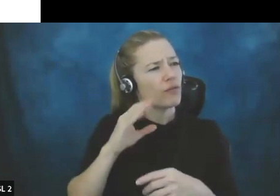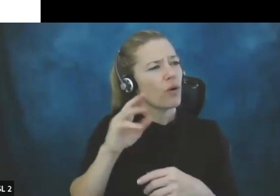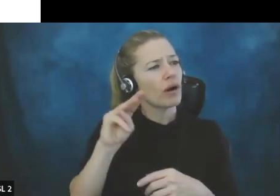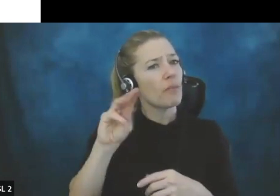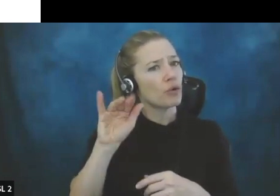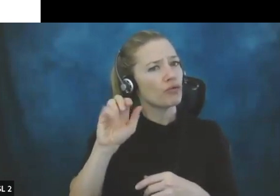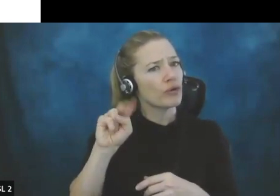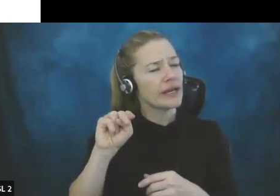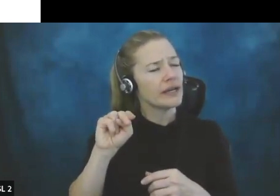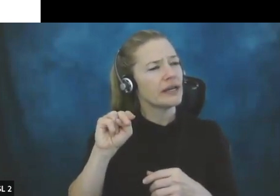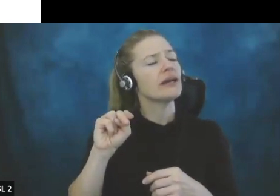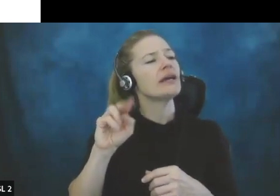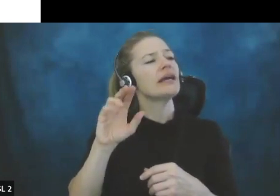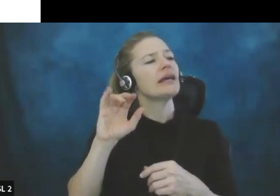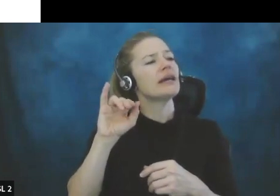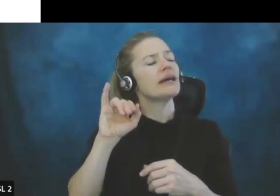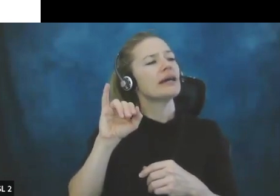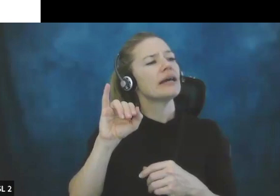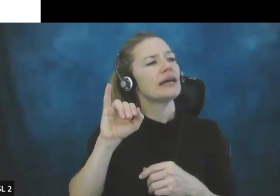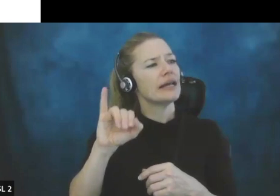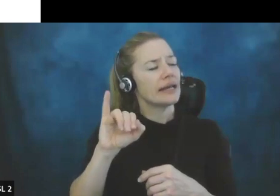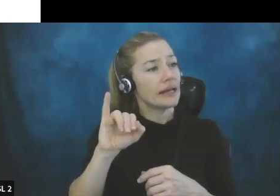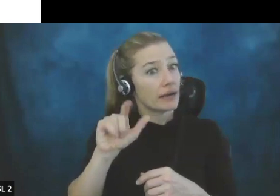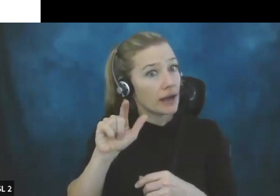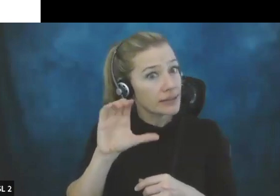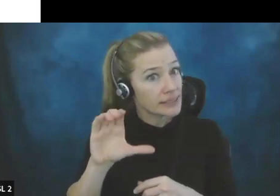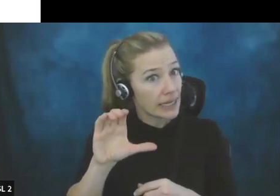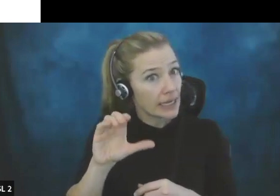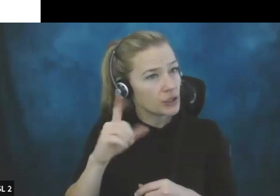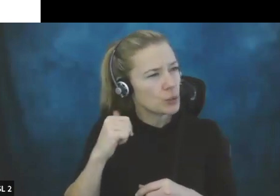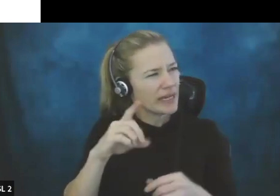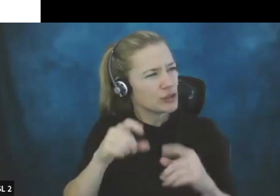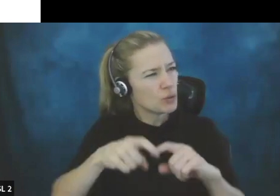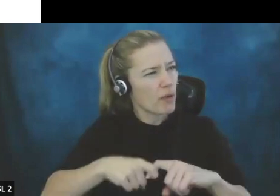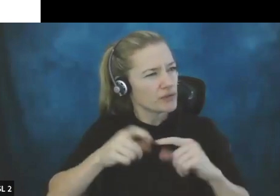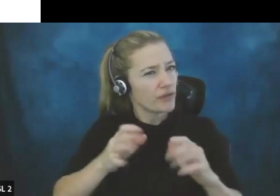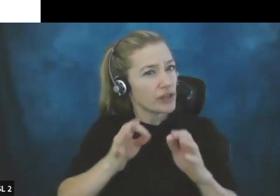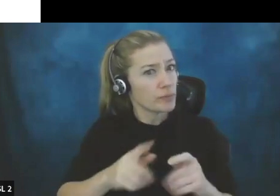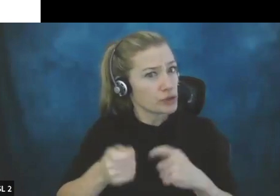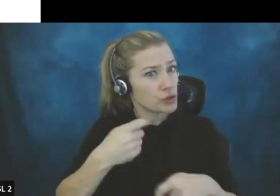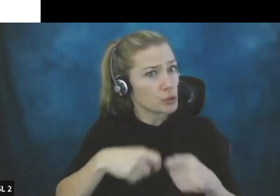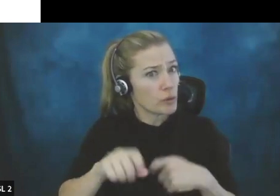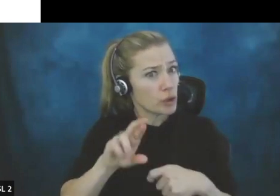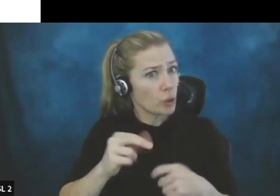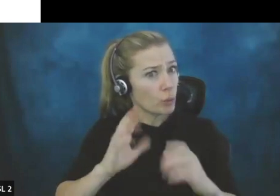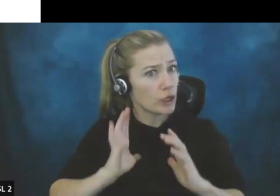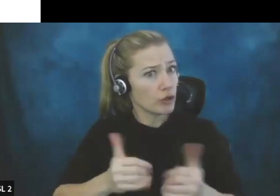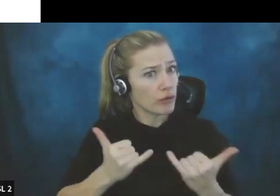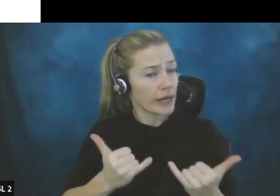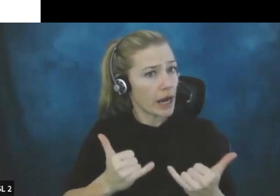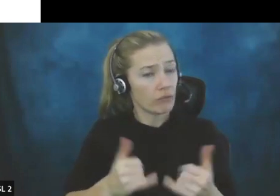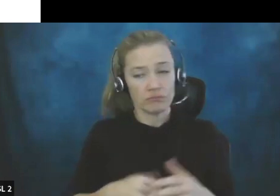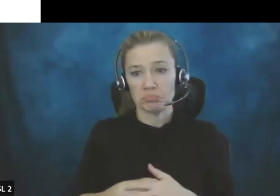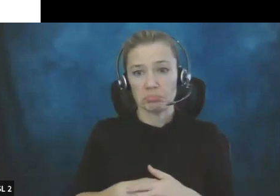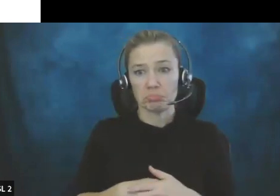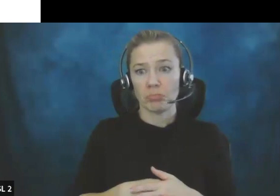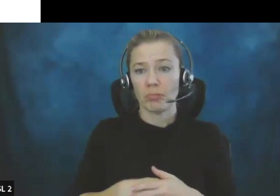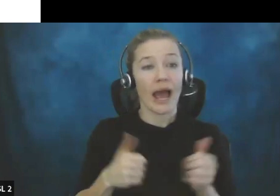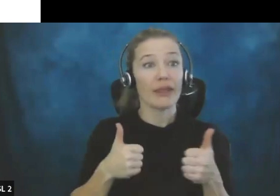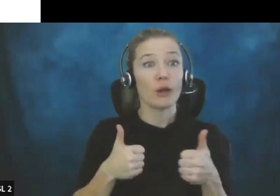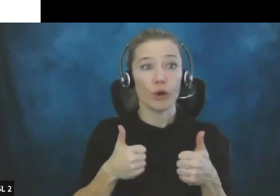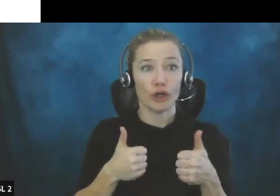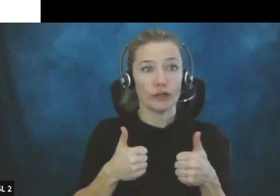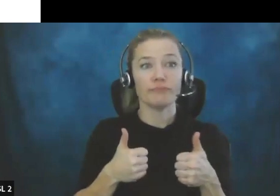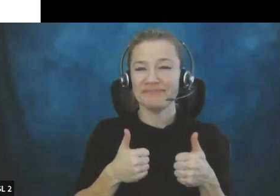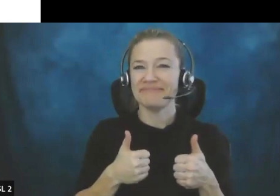Independent Living. I've been in my role for 16 years. Do we need to pause for the interpreters to switch, or are we good on that?